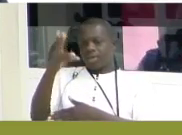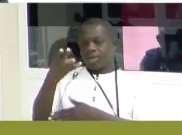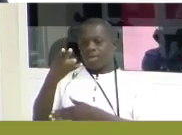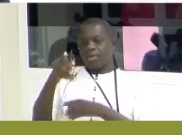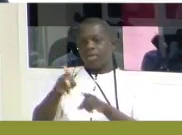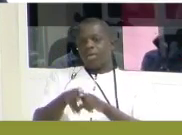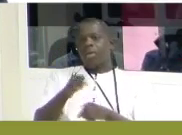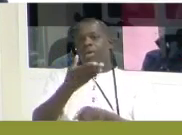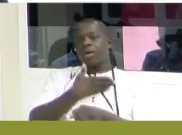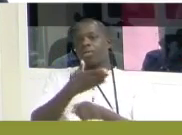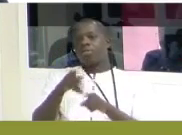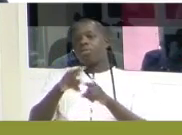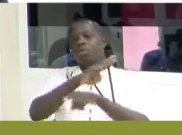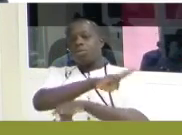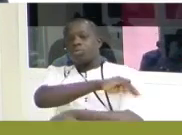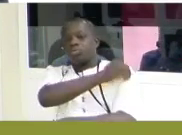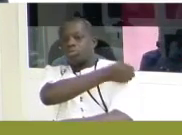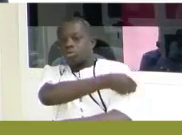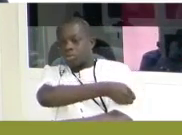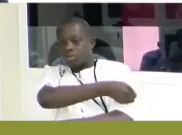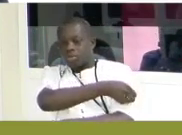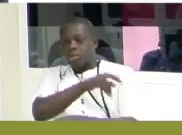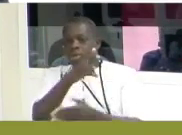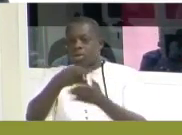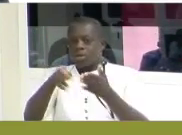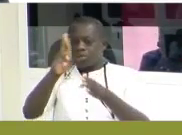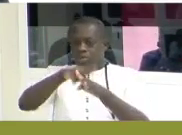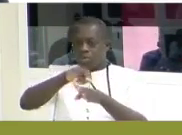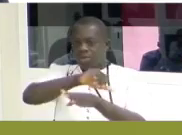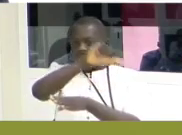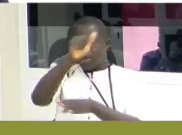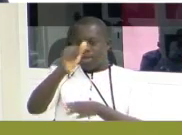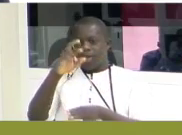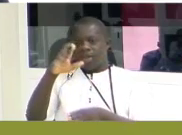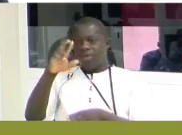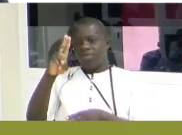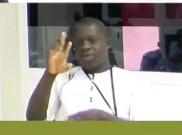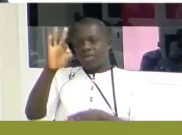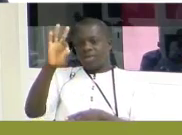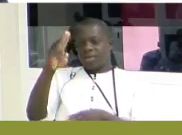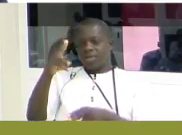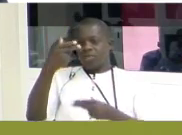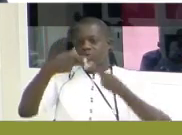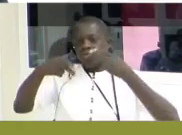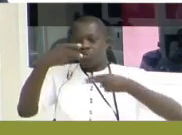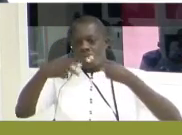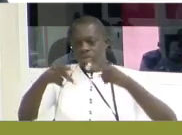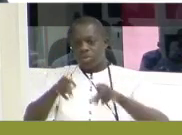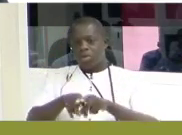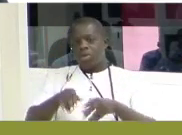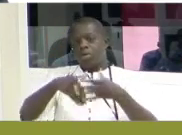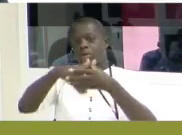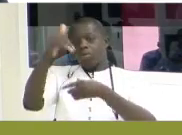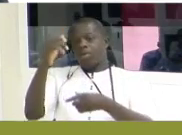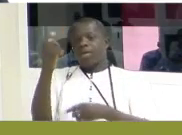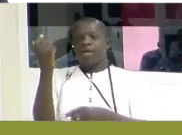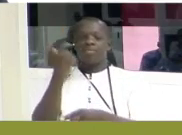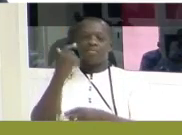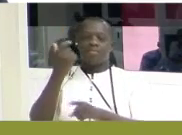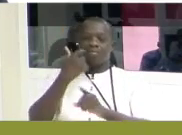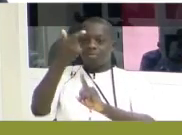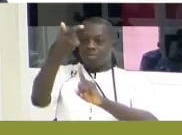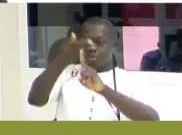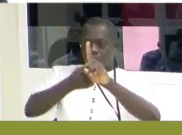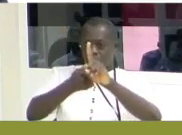the hospital bulletin and the RVTH news. The hospital bulletin comes out every month, and the